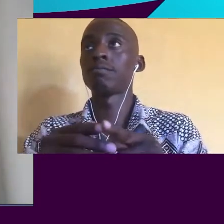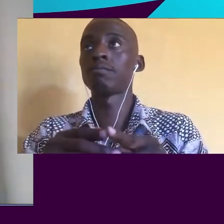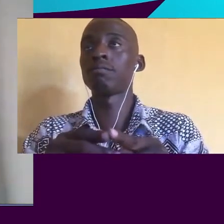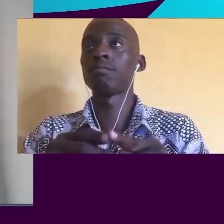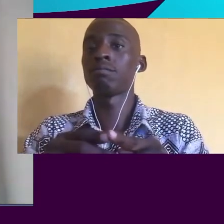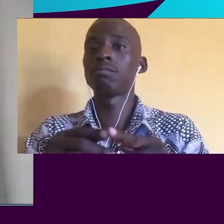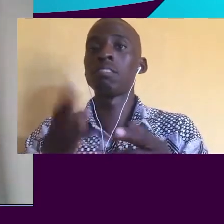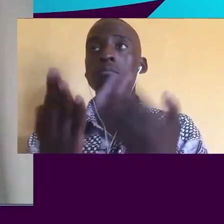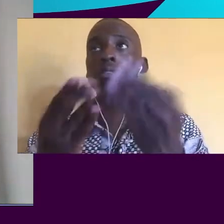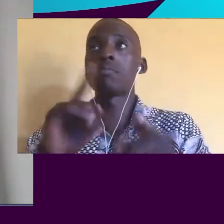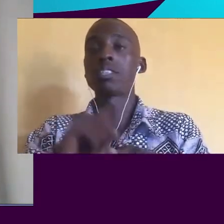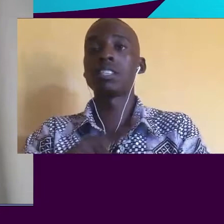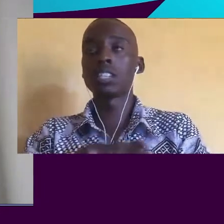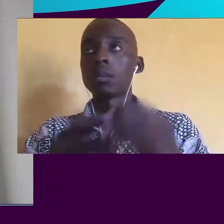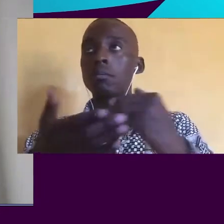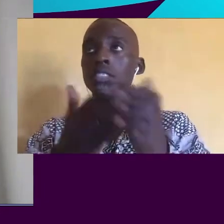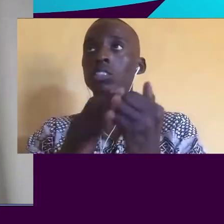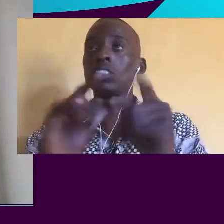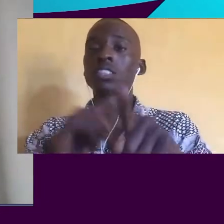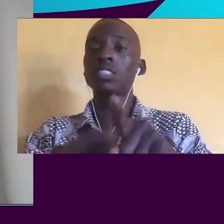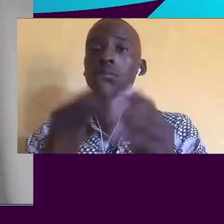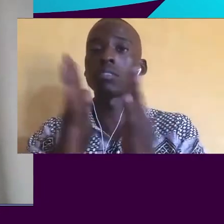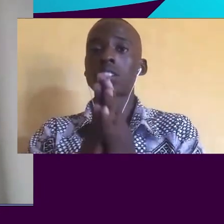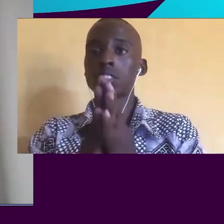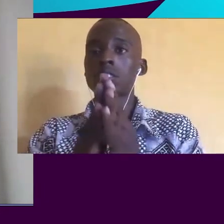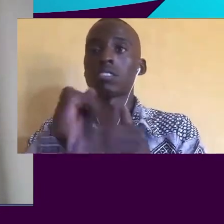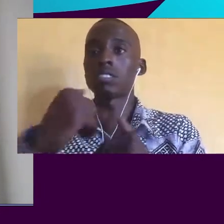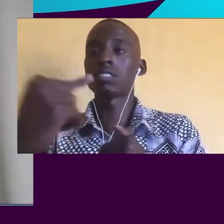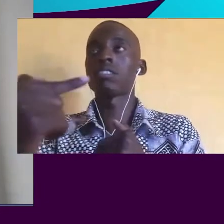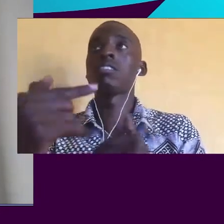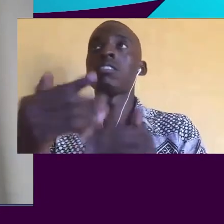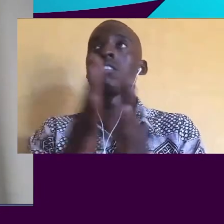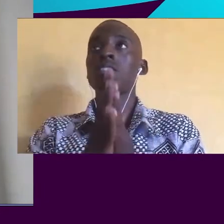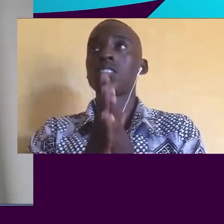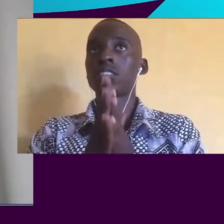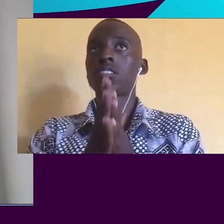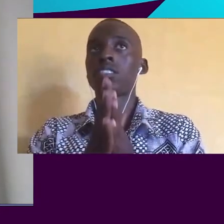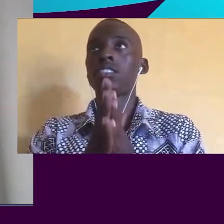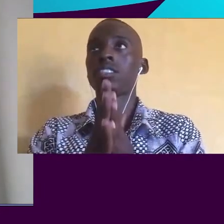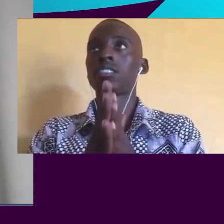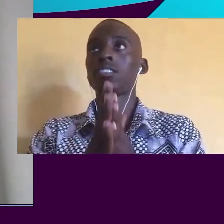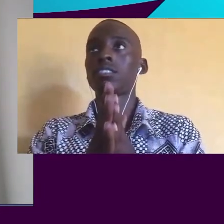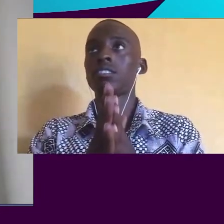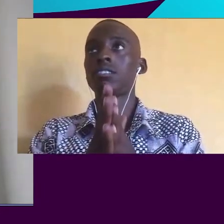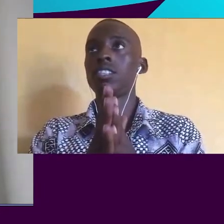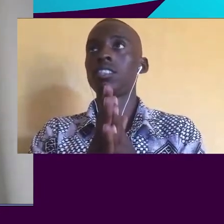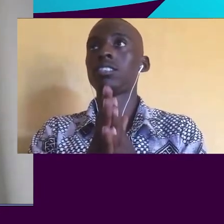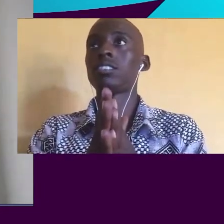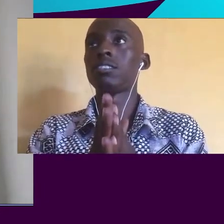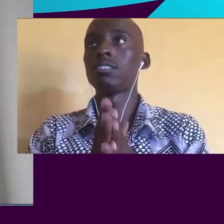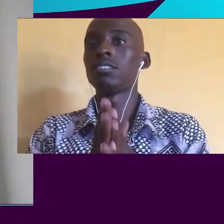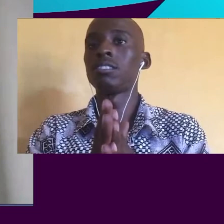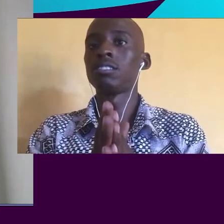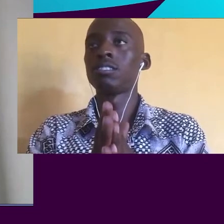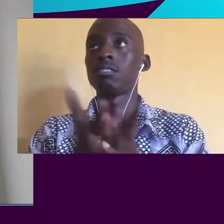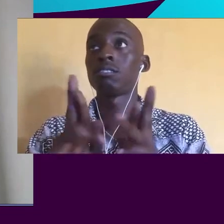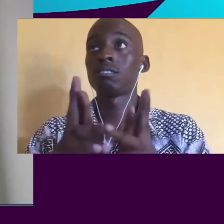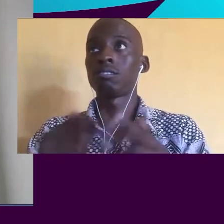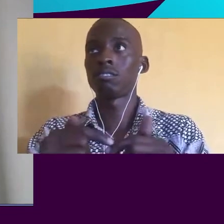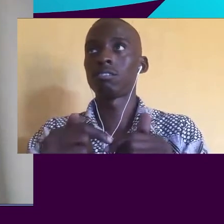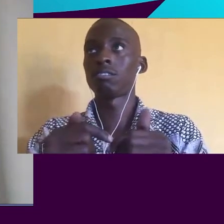is timed at the wrong time of day, so the women are not able to come along because they are